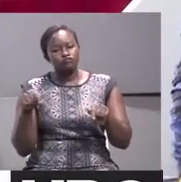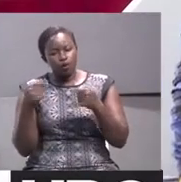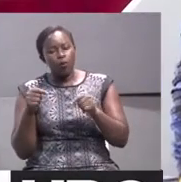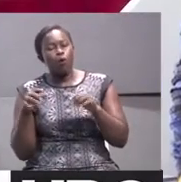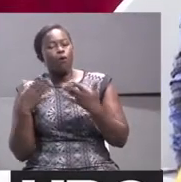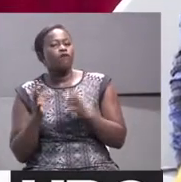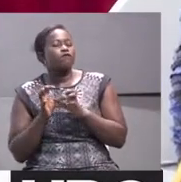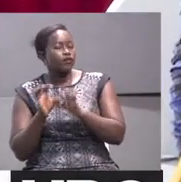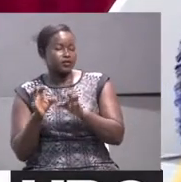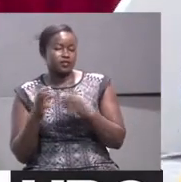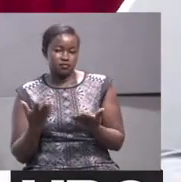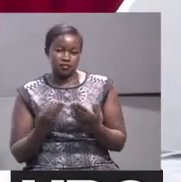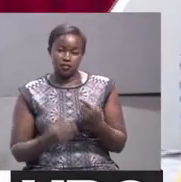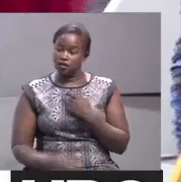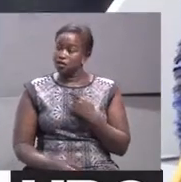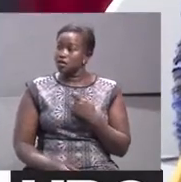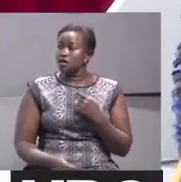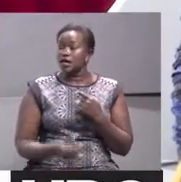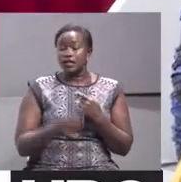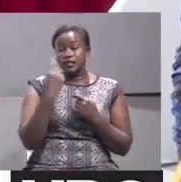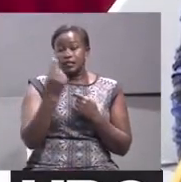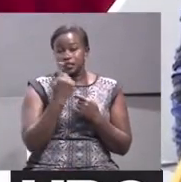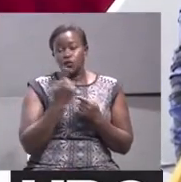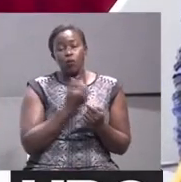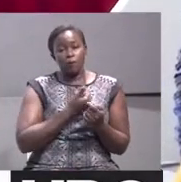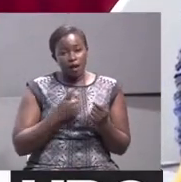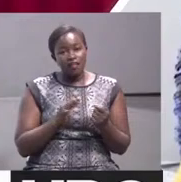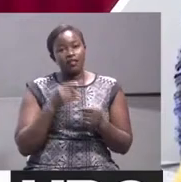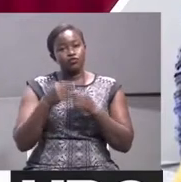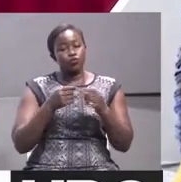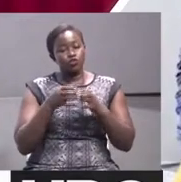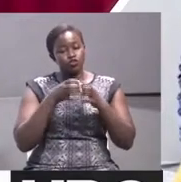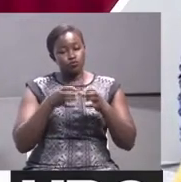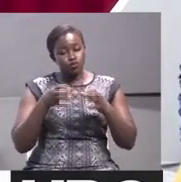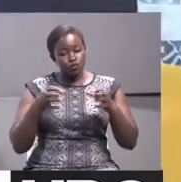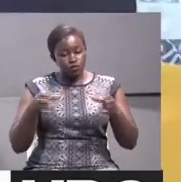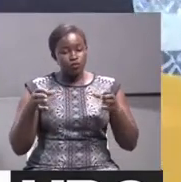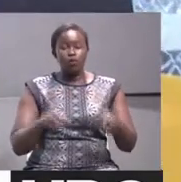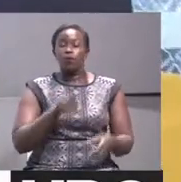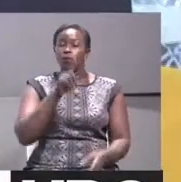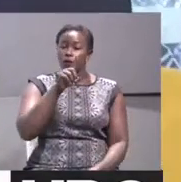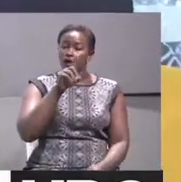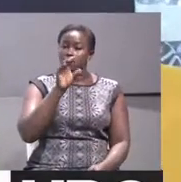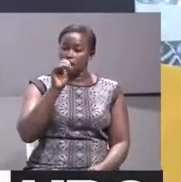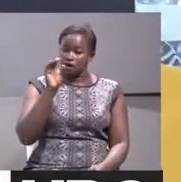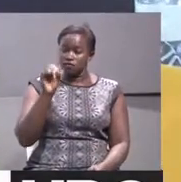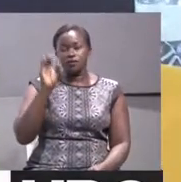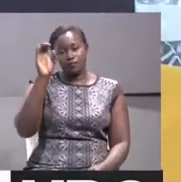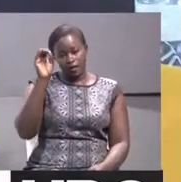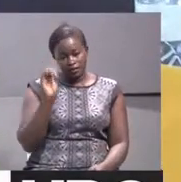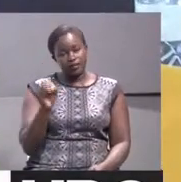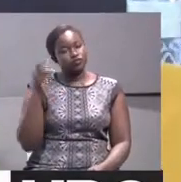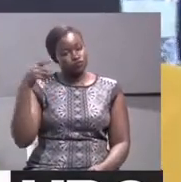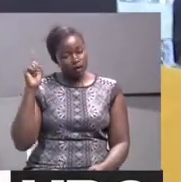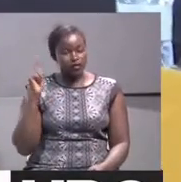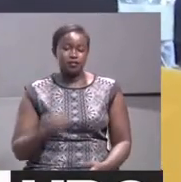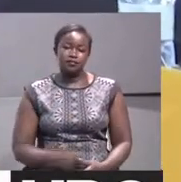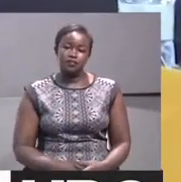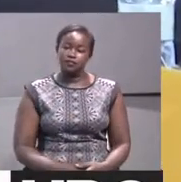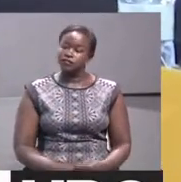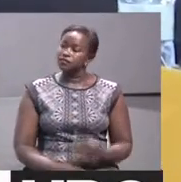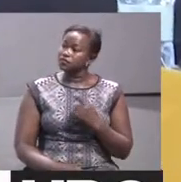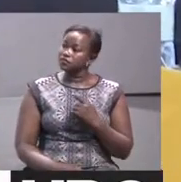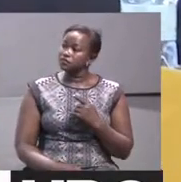The increasing number of single mothers. That is 100% correct. Motherhood, how is it